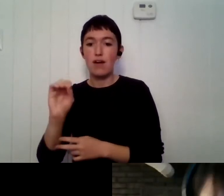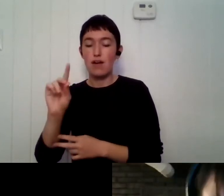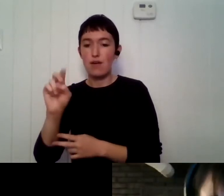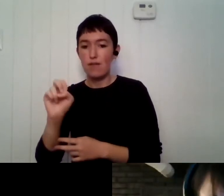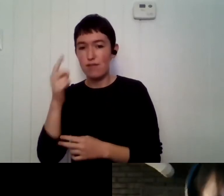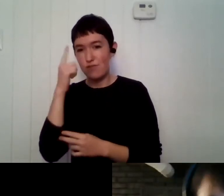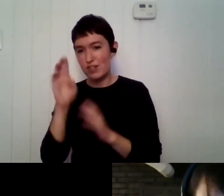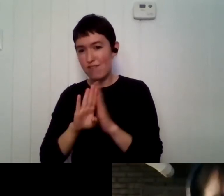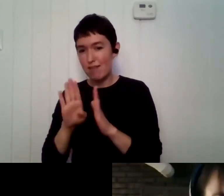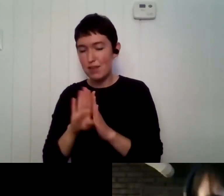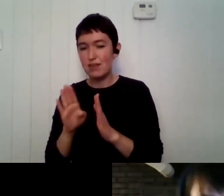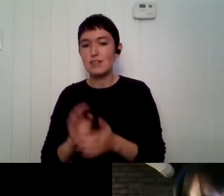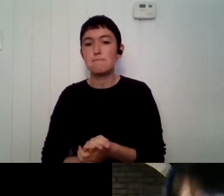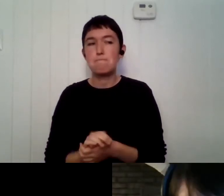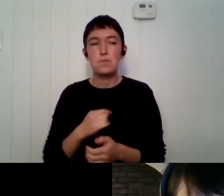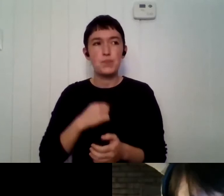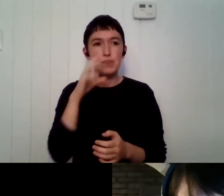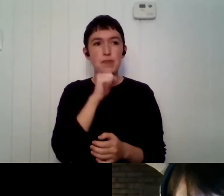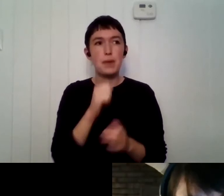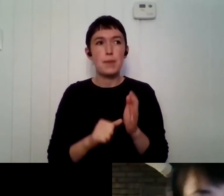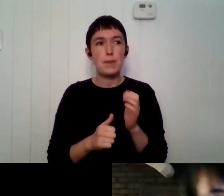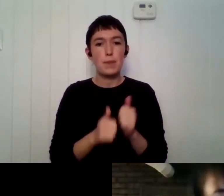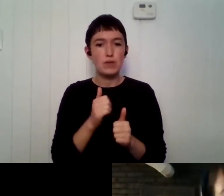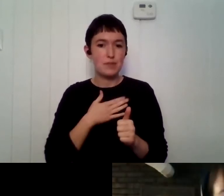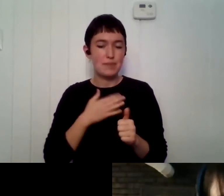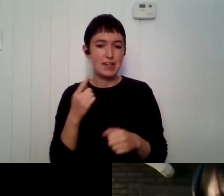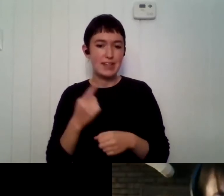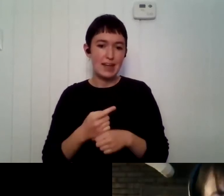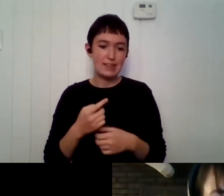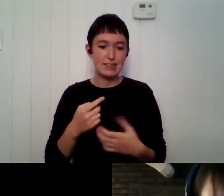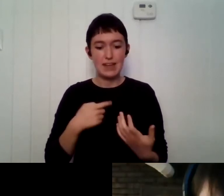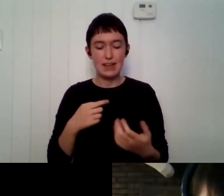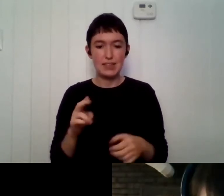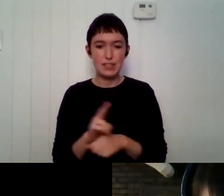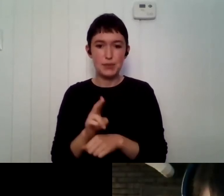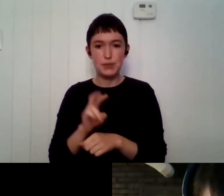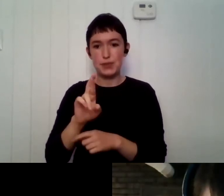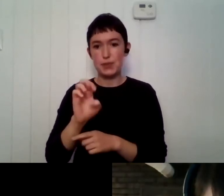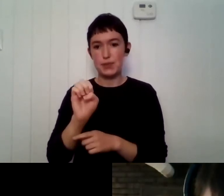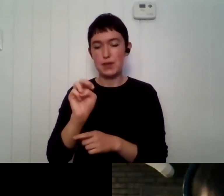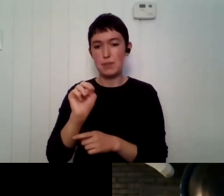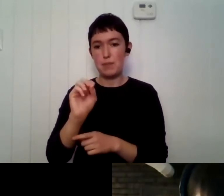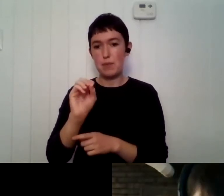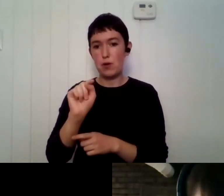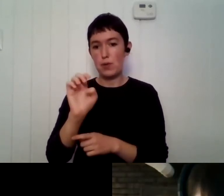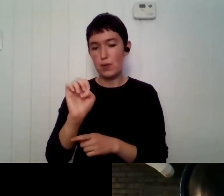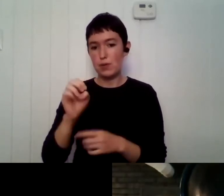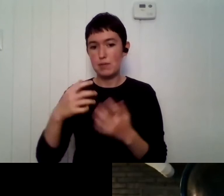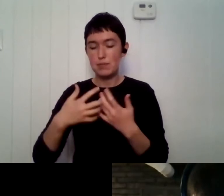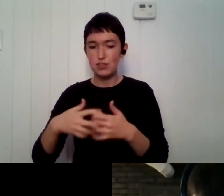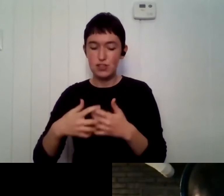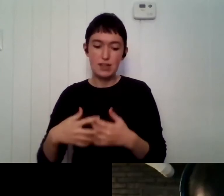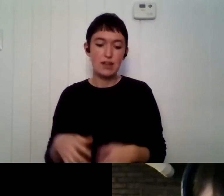I guess most of my day is doing like remote development. So on a remote machine, as I said, in